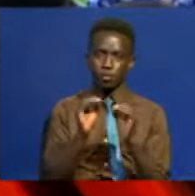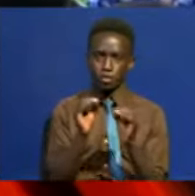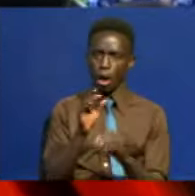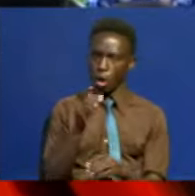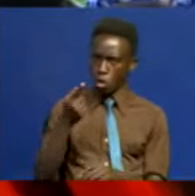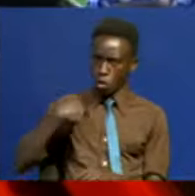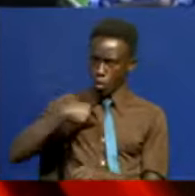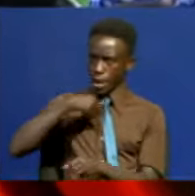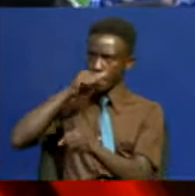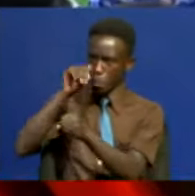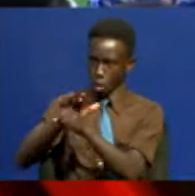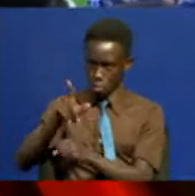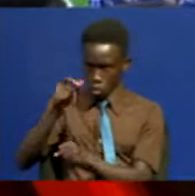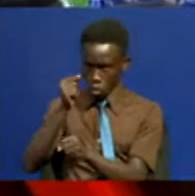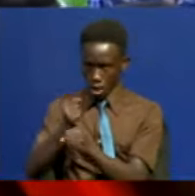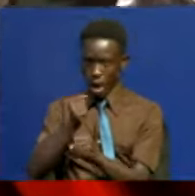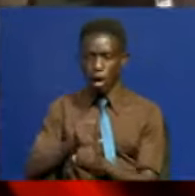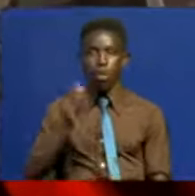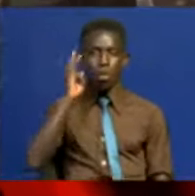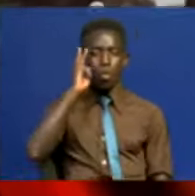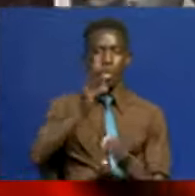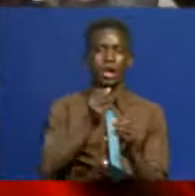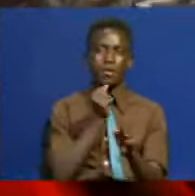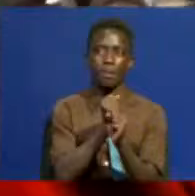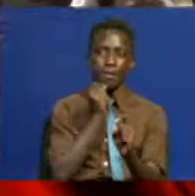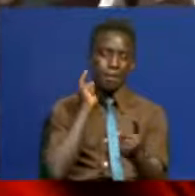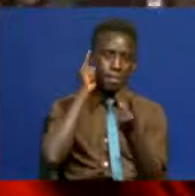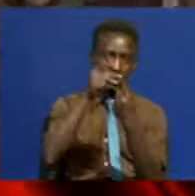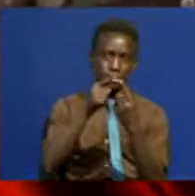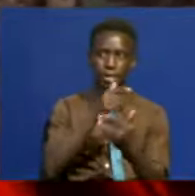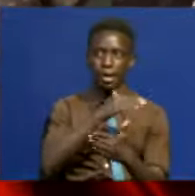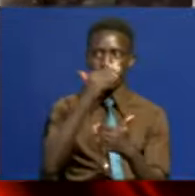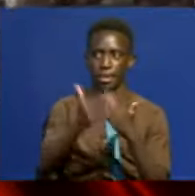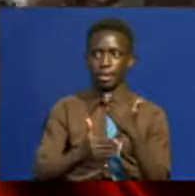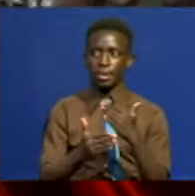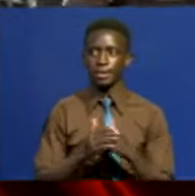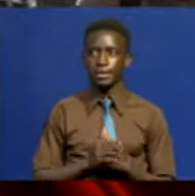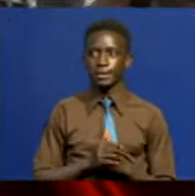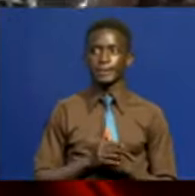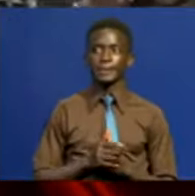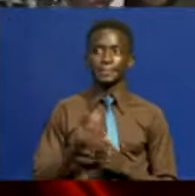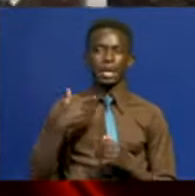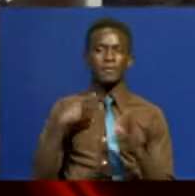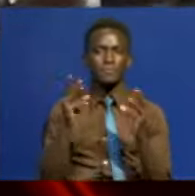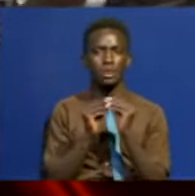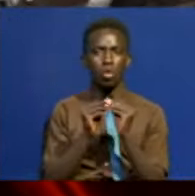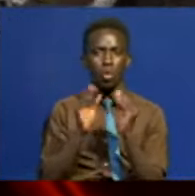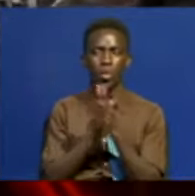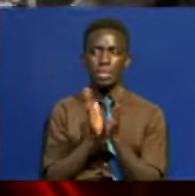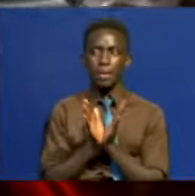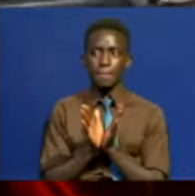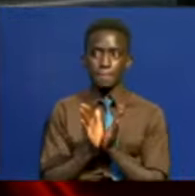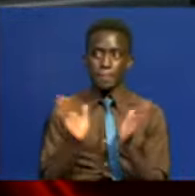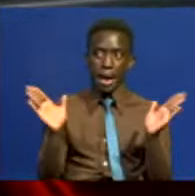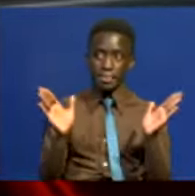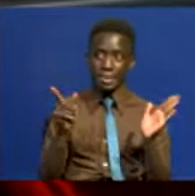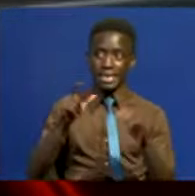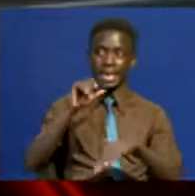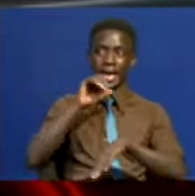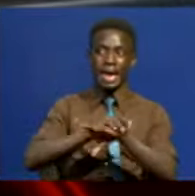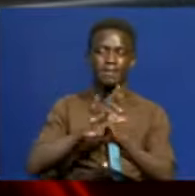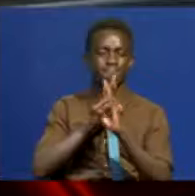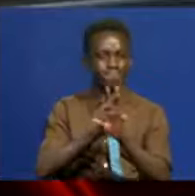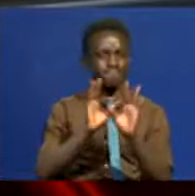tutafanya mpaka mwisho. Lemantan revealed that a meeting with the public in Garendare yielded results following